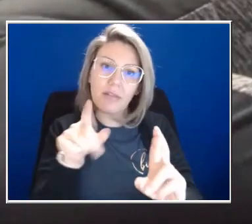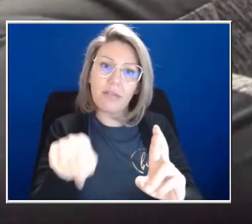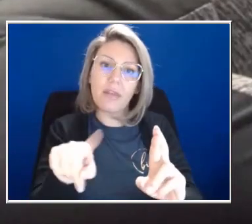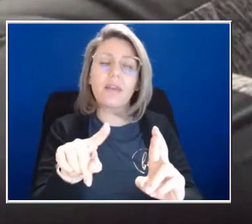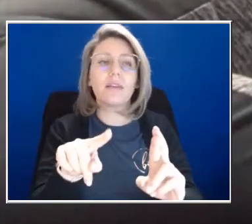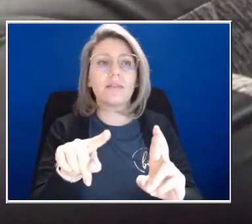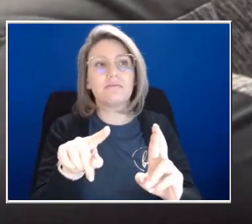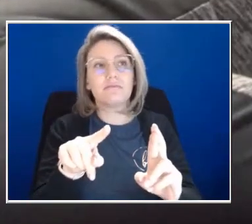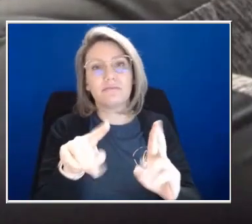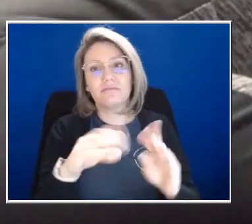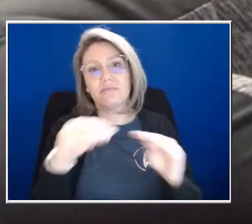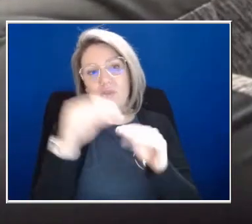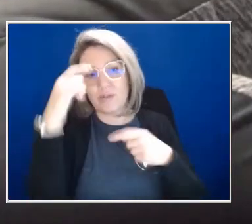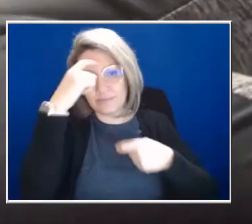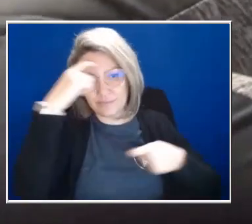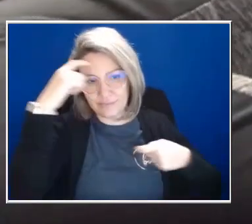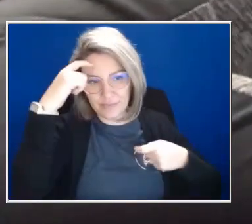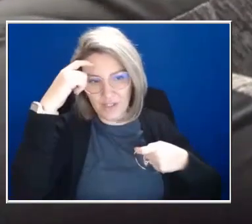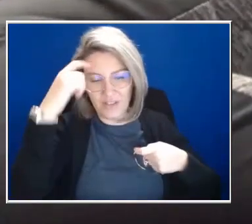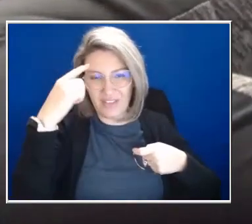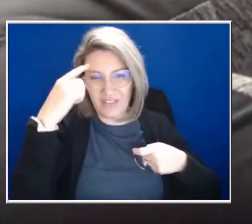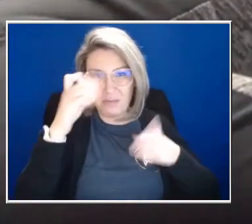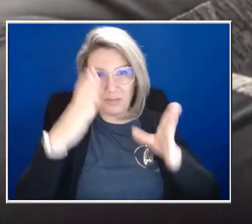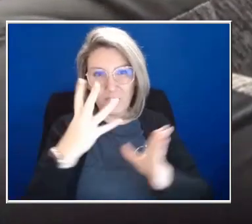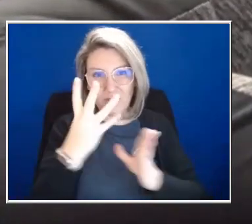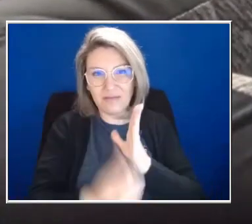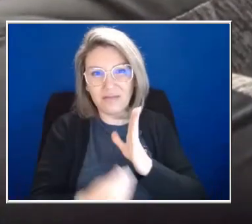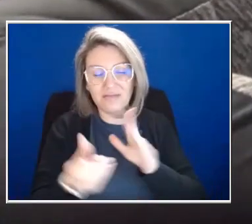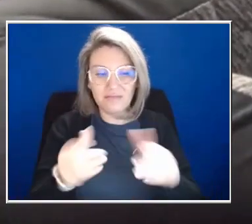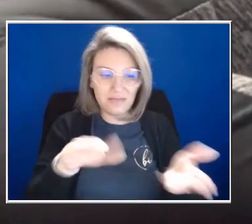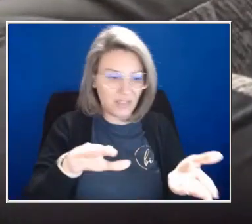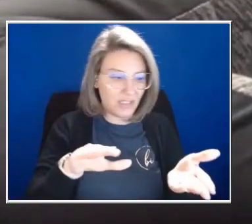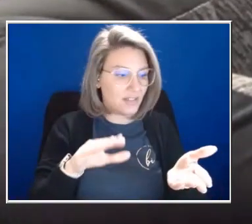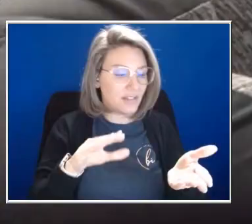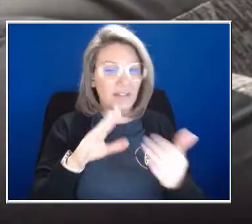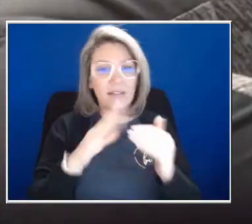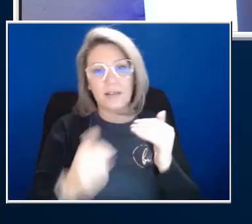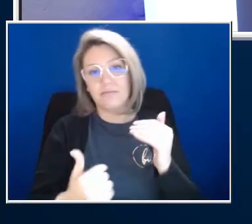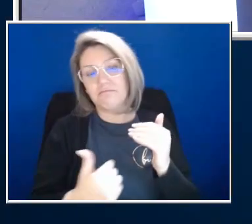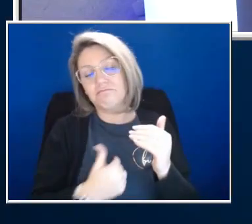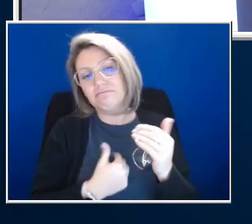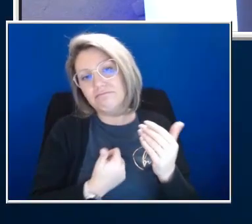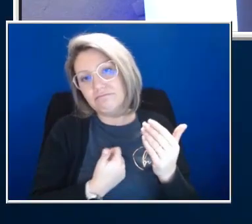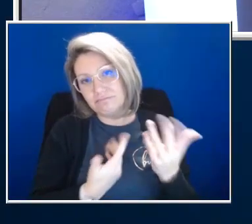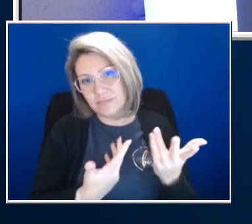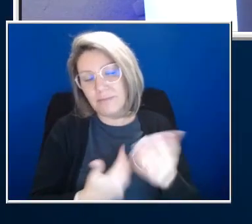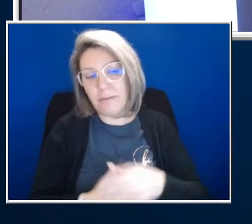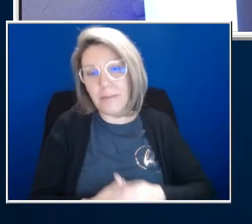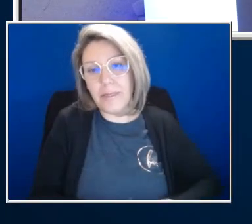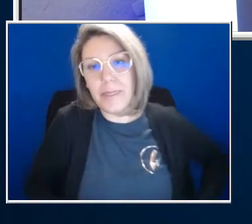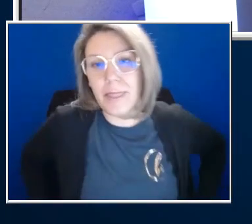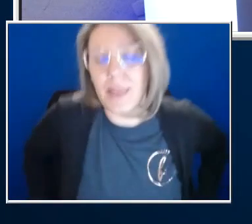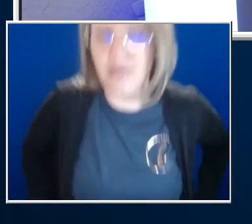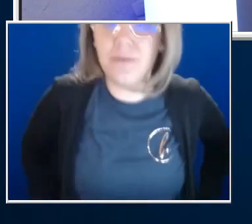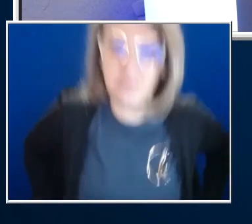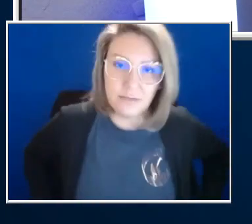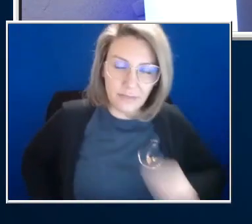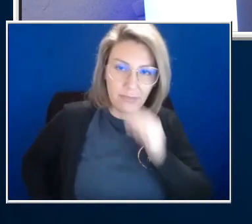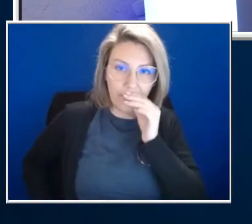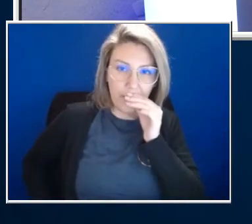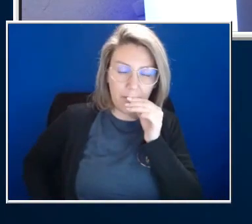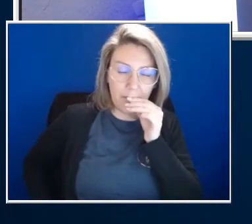traumatic to lose that person than what I did. So yeah, and it's still pretty new. I mean, I